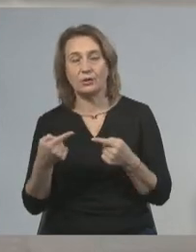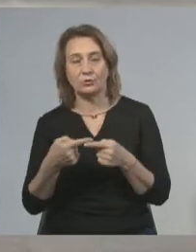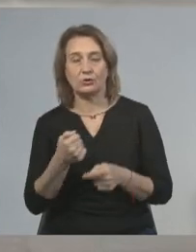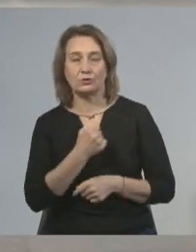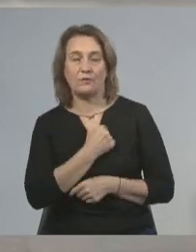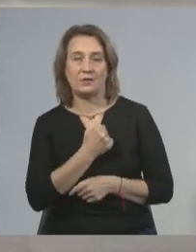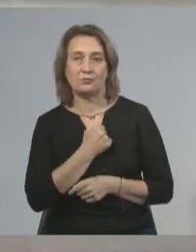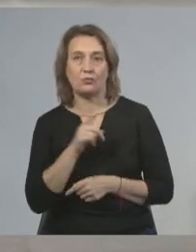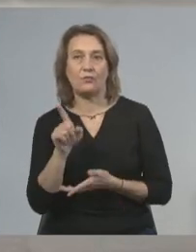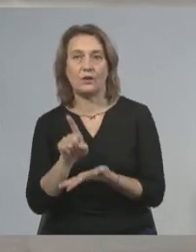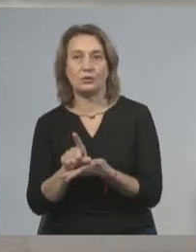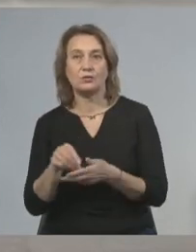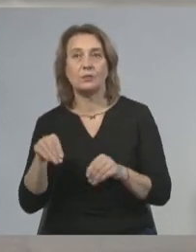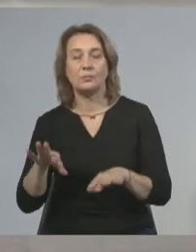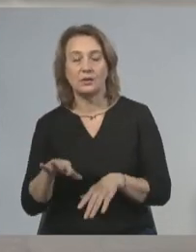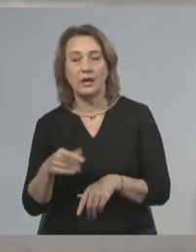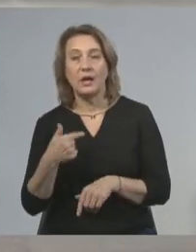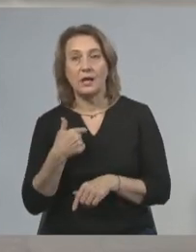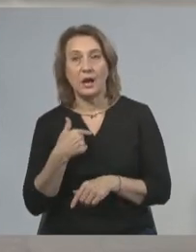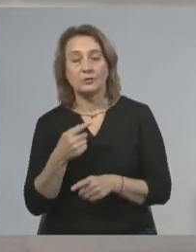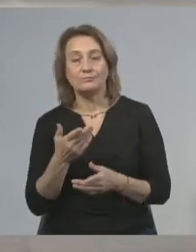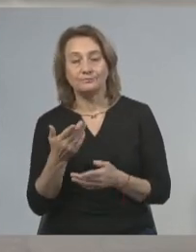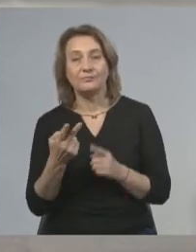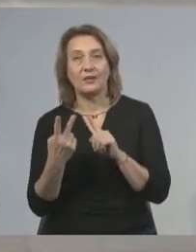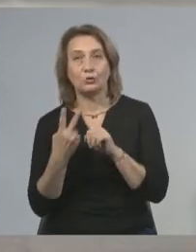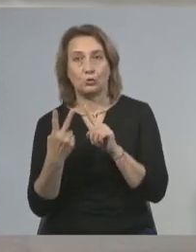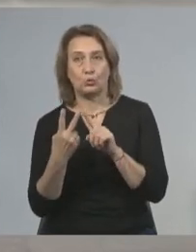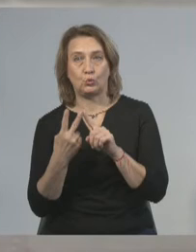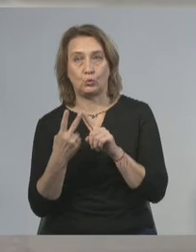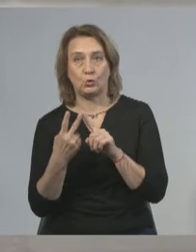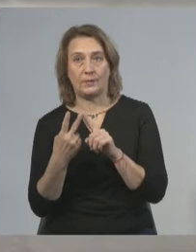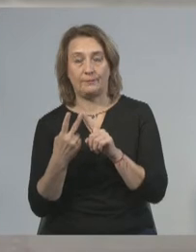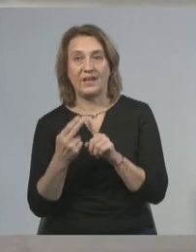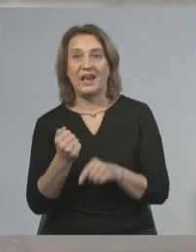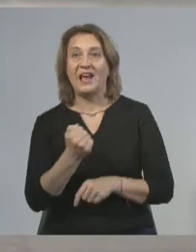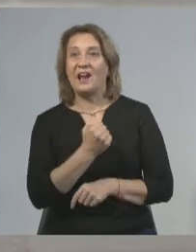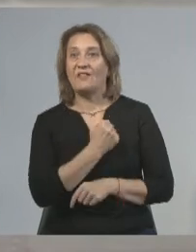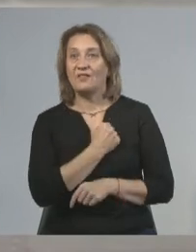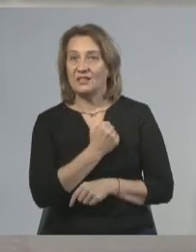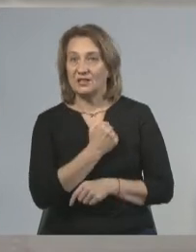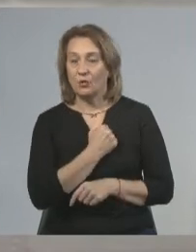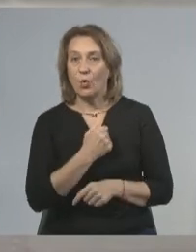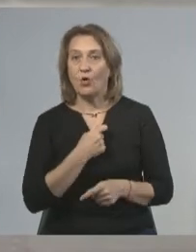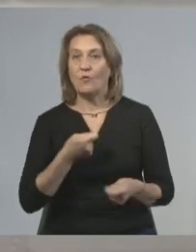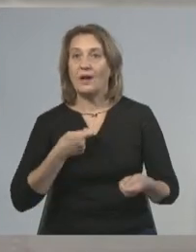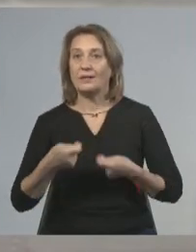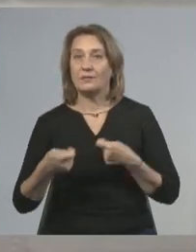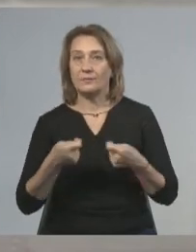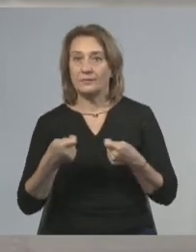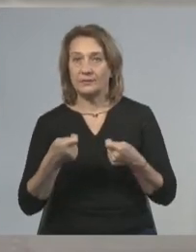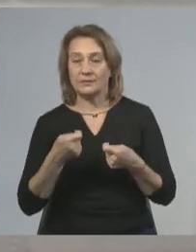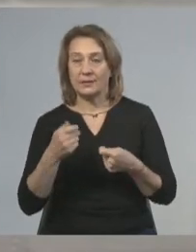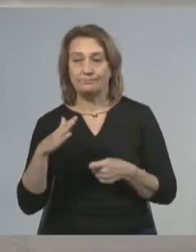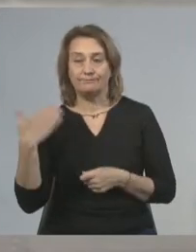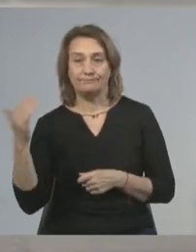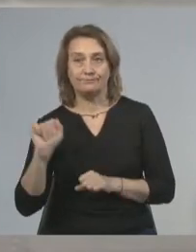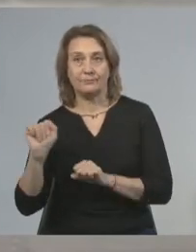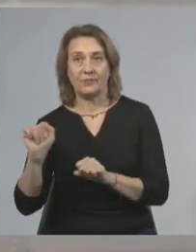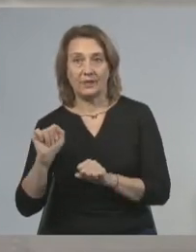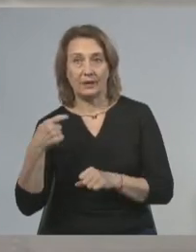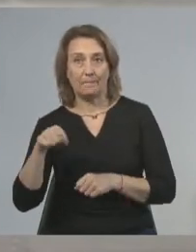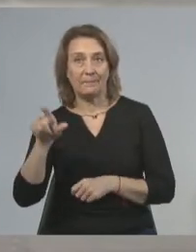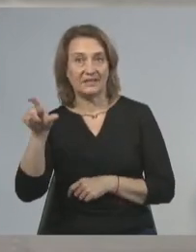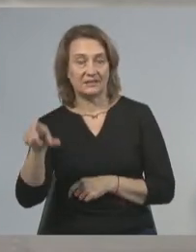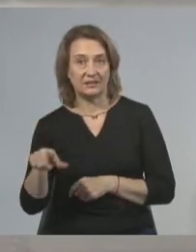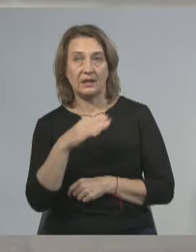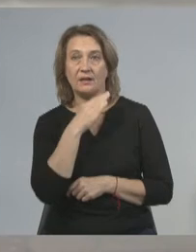decision to be made by the military and civil administrations but we know that this administration is the direct vertical